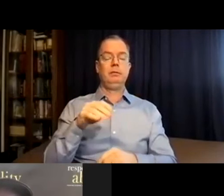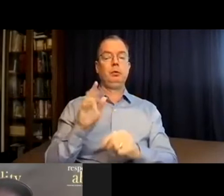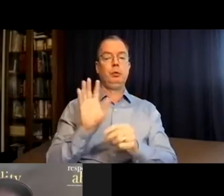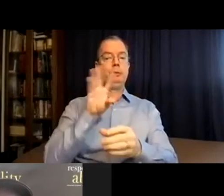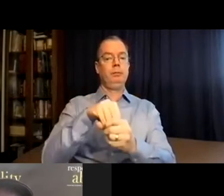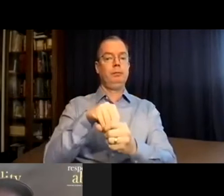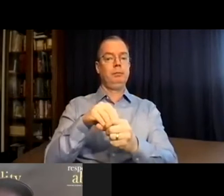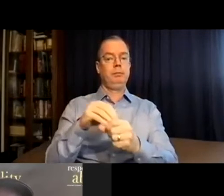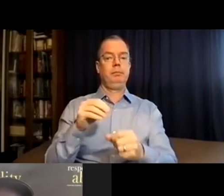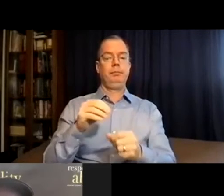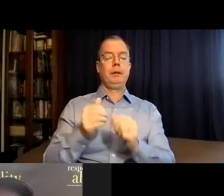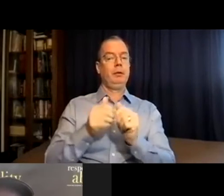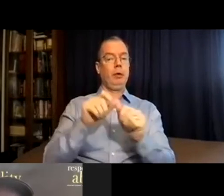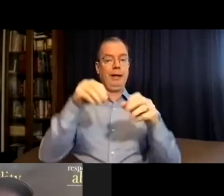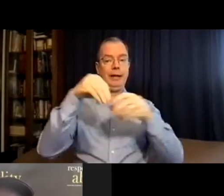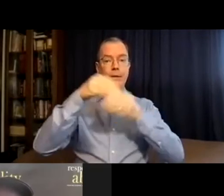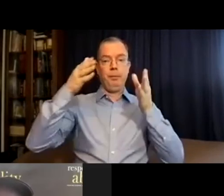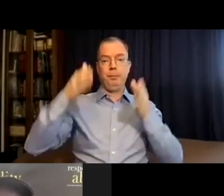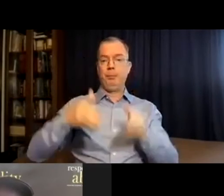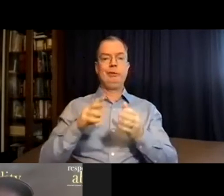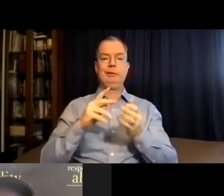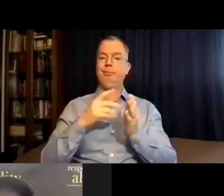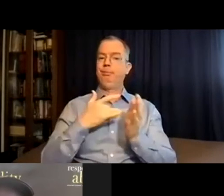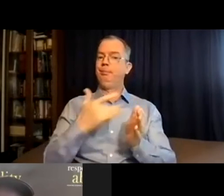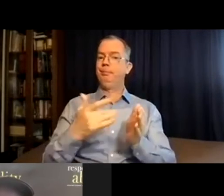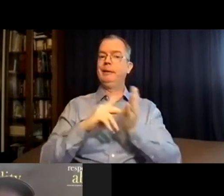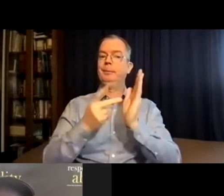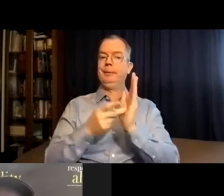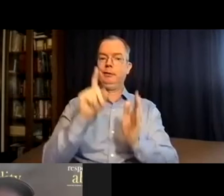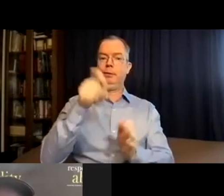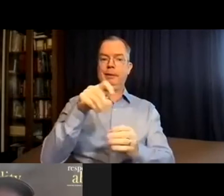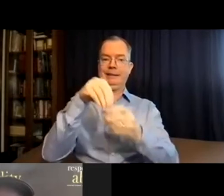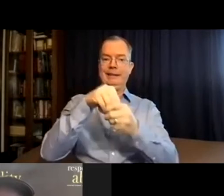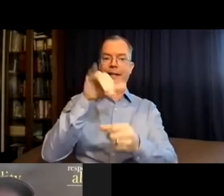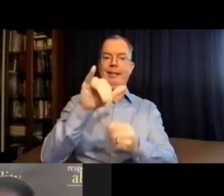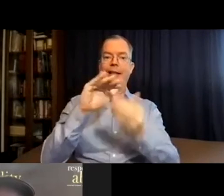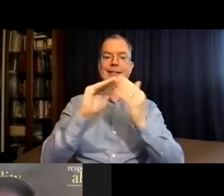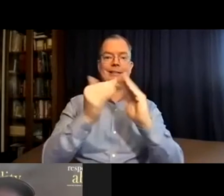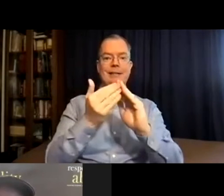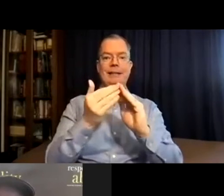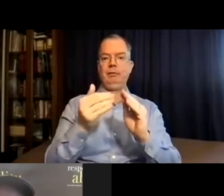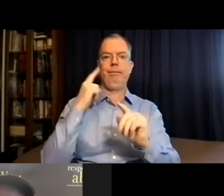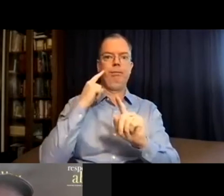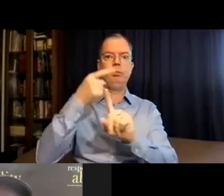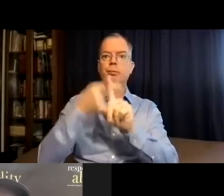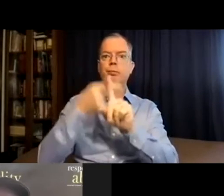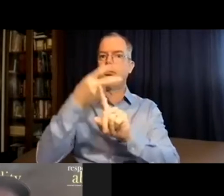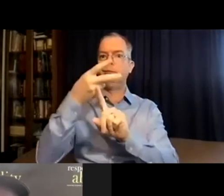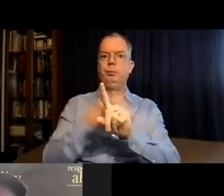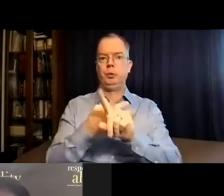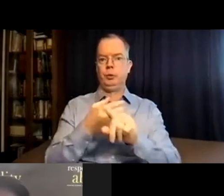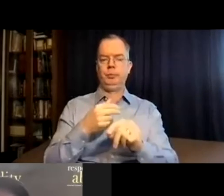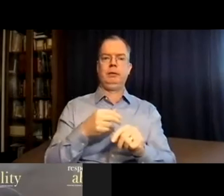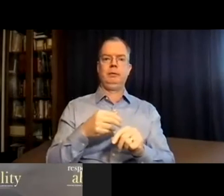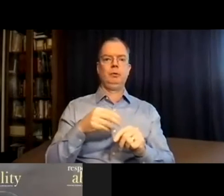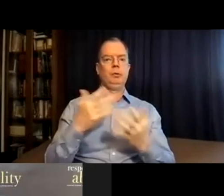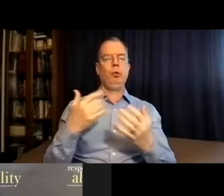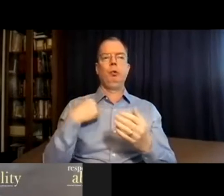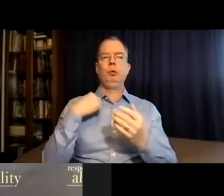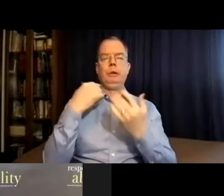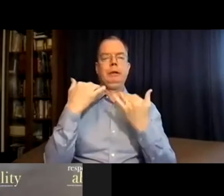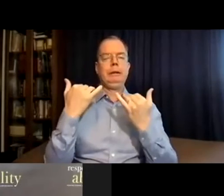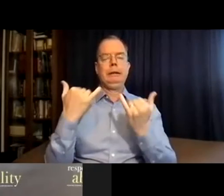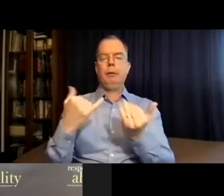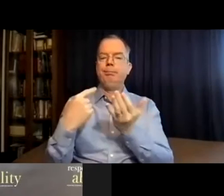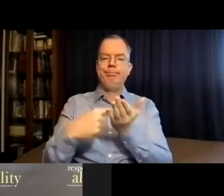to be involved in these Hollywood programs. So in person, you definitely have to be in town for 2